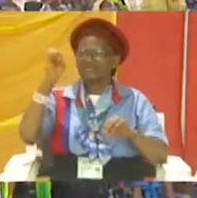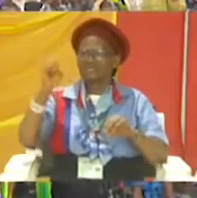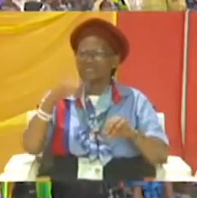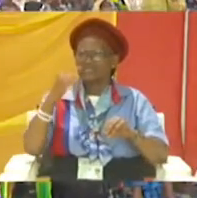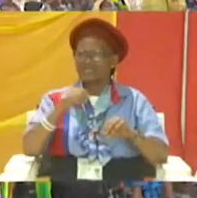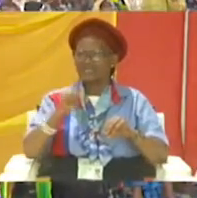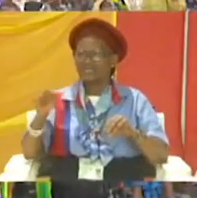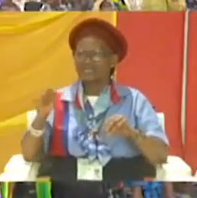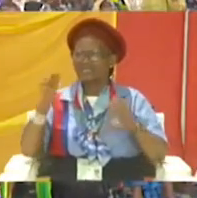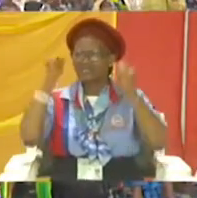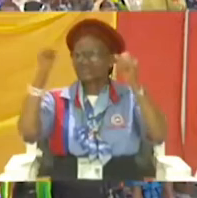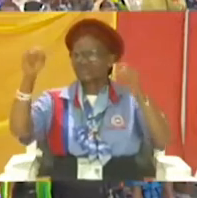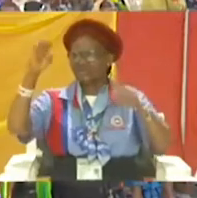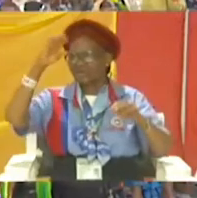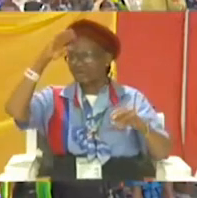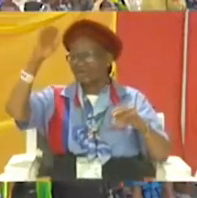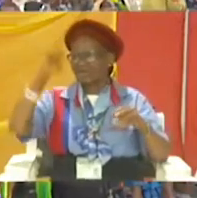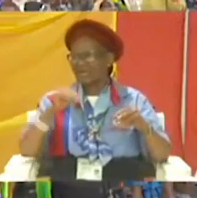man.